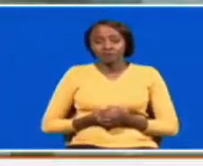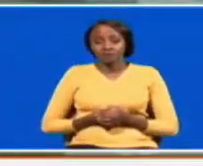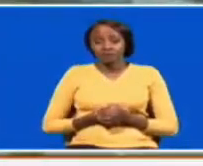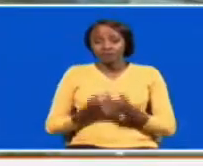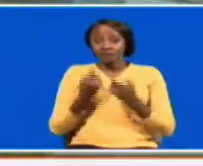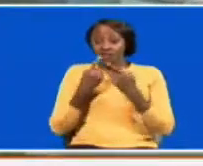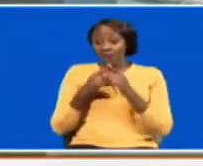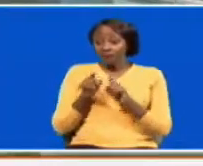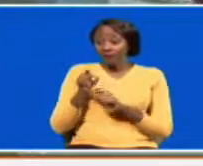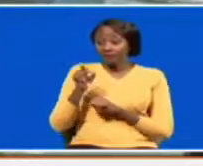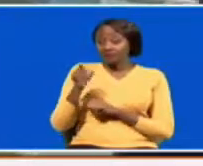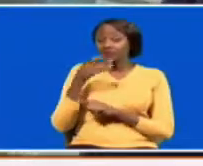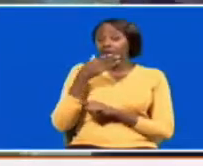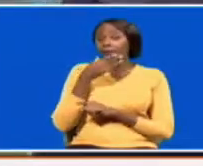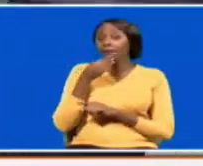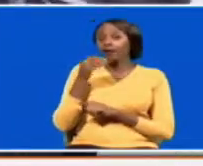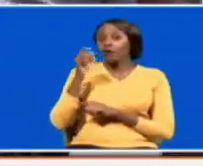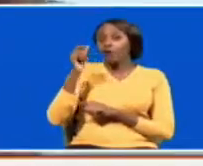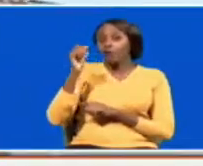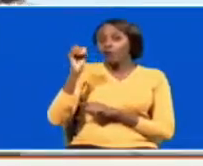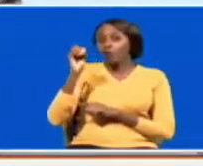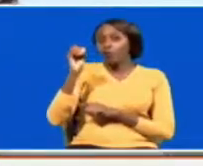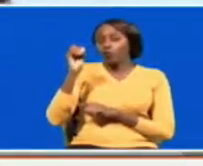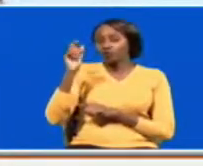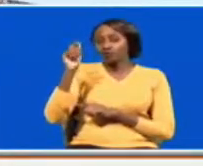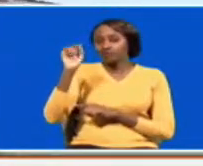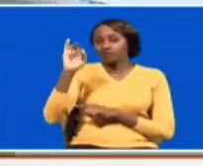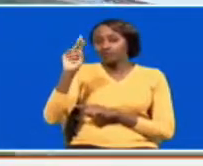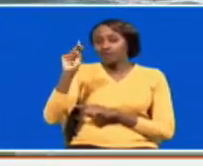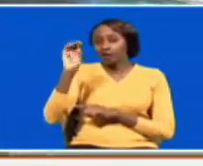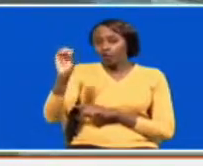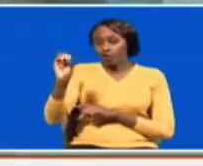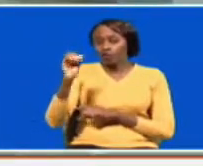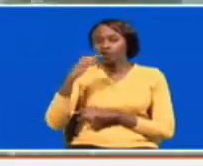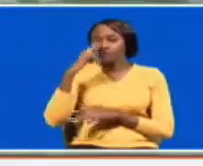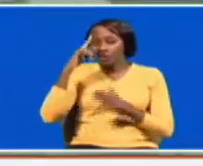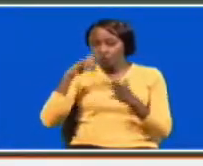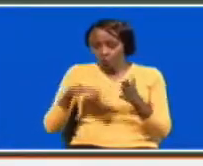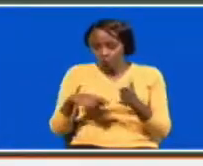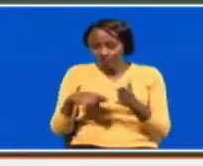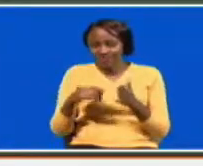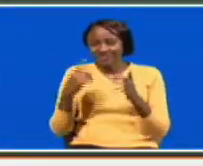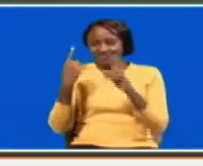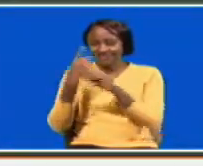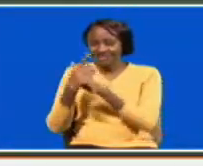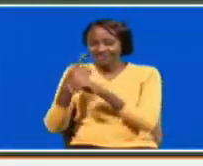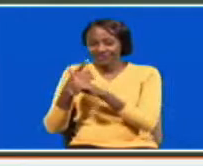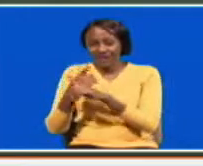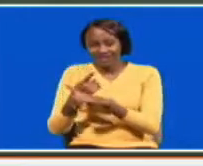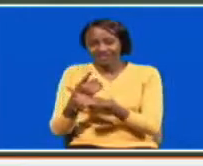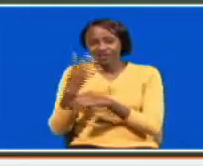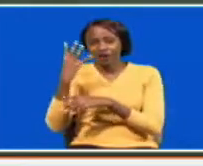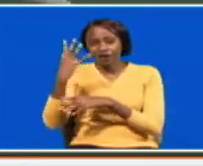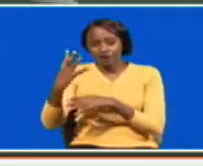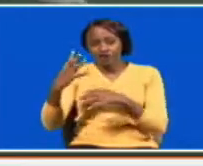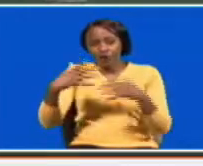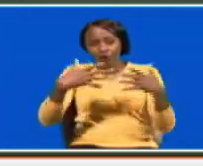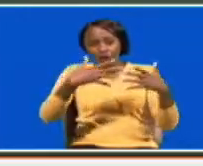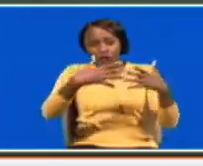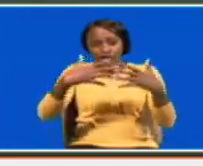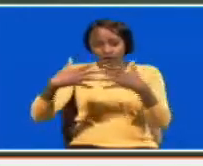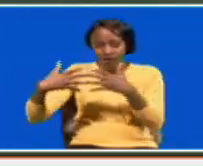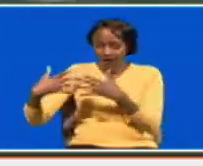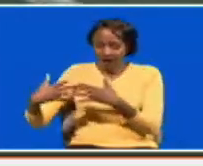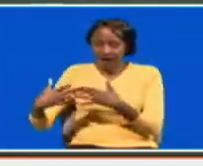Omondi Otieno, who is a cage farmer here, says at least 25 cages have been affected with the losses, estimated at more